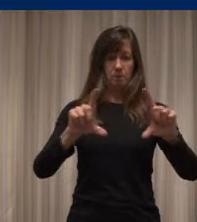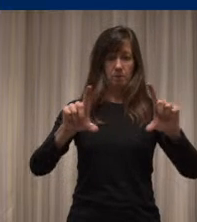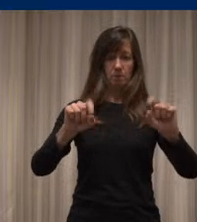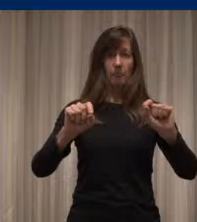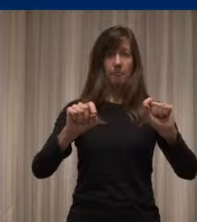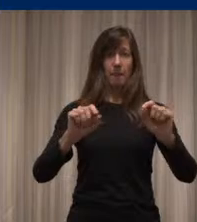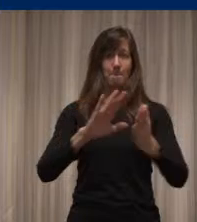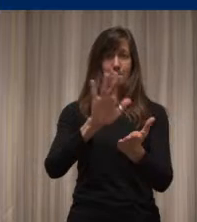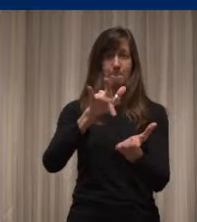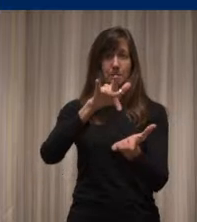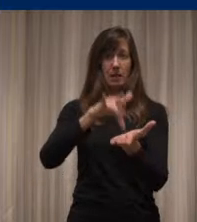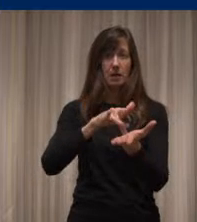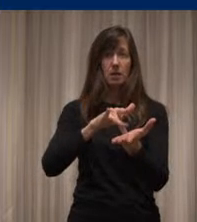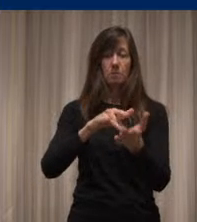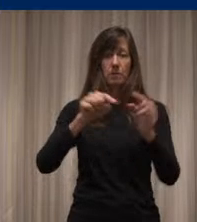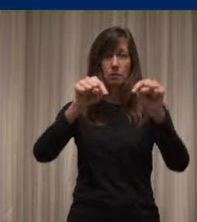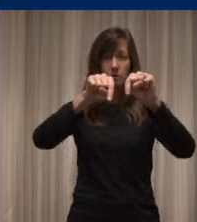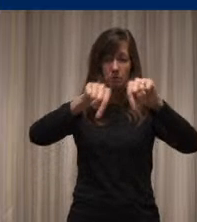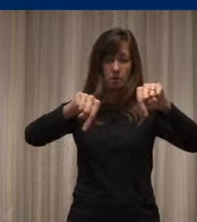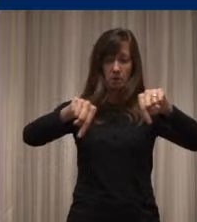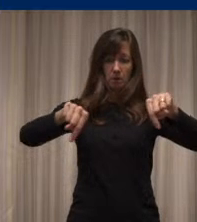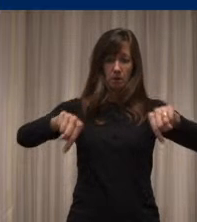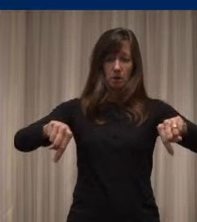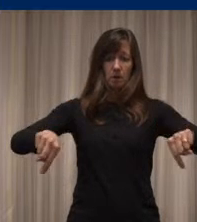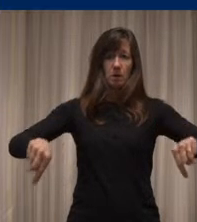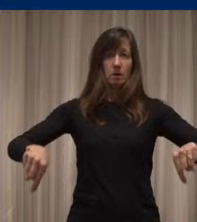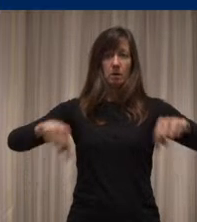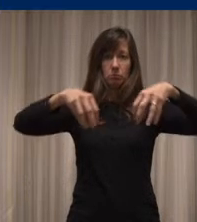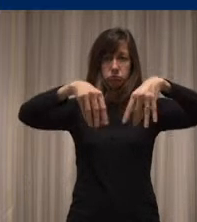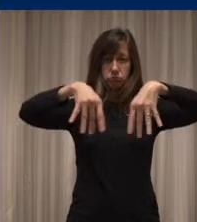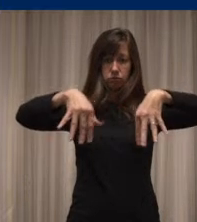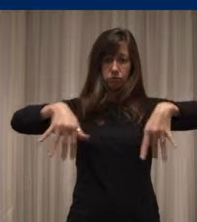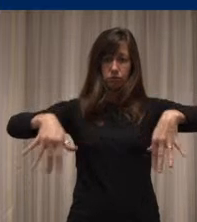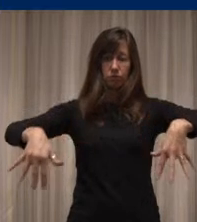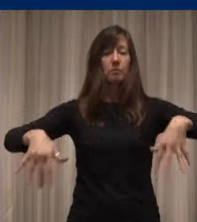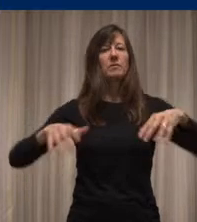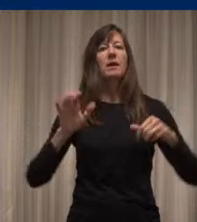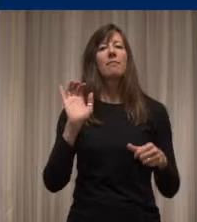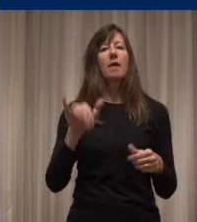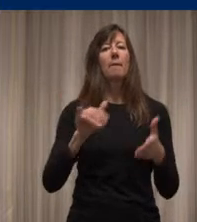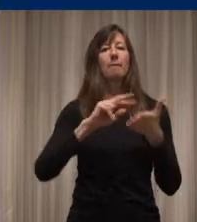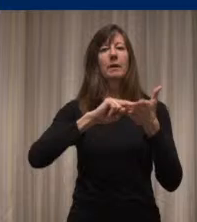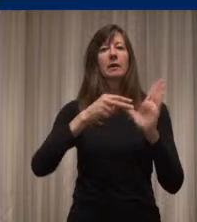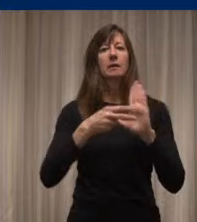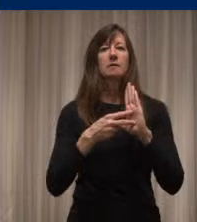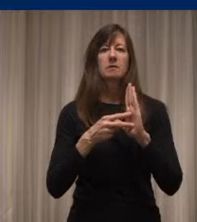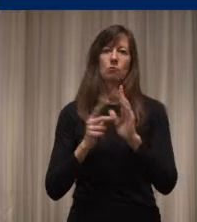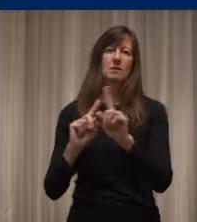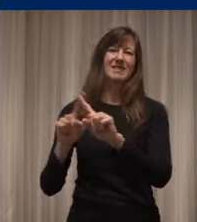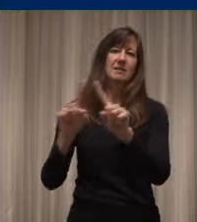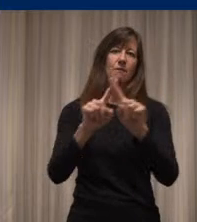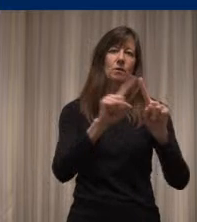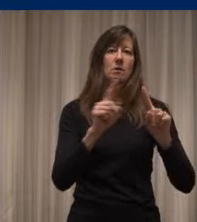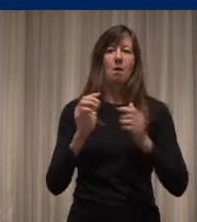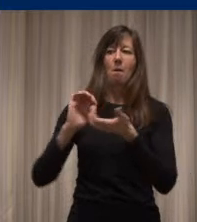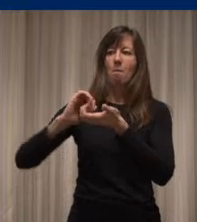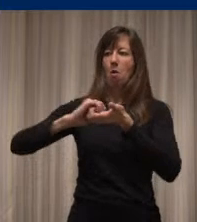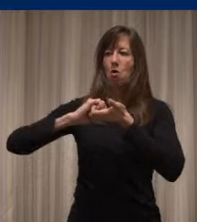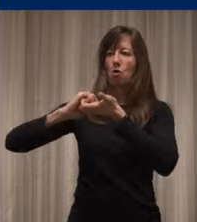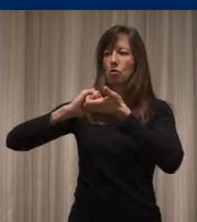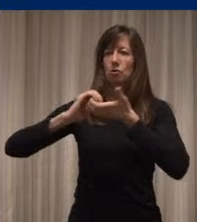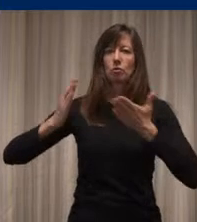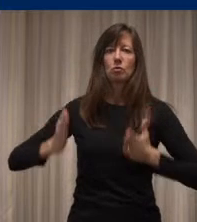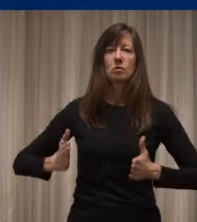out of that hub. Those are really all the different ways and places and partners that we'll bring to bear to